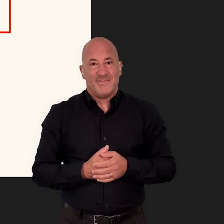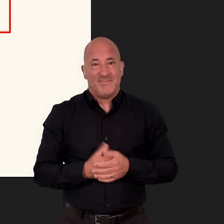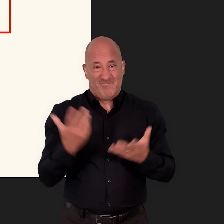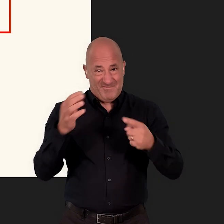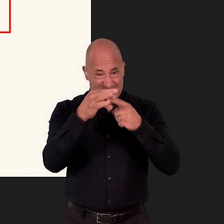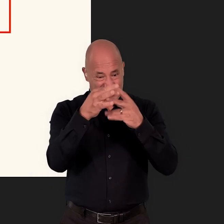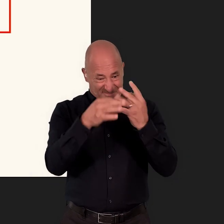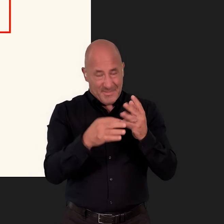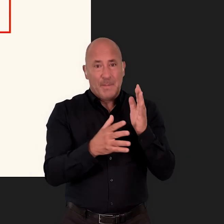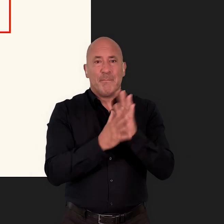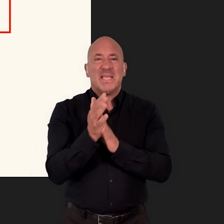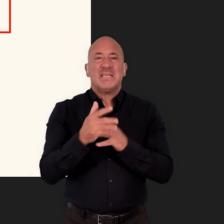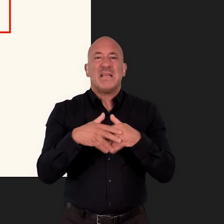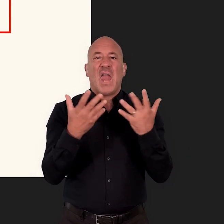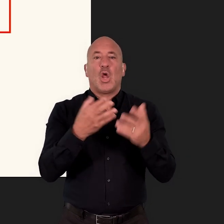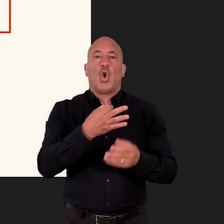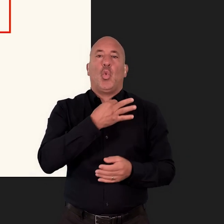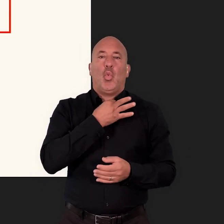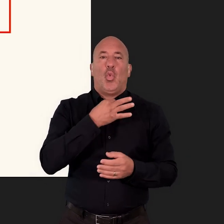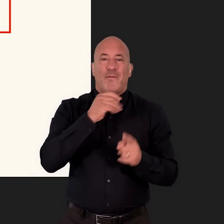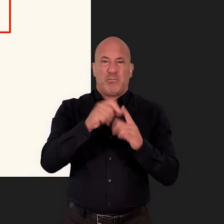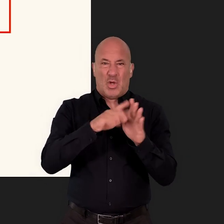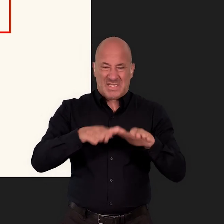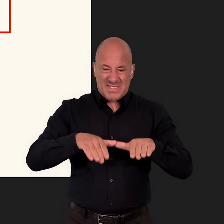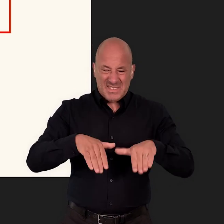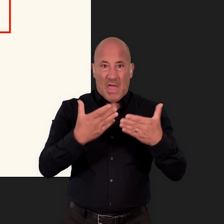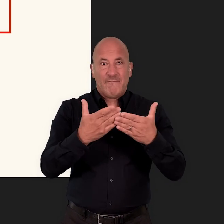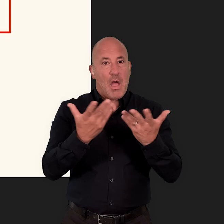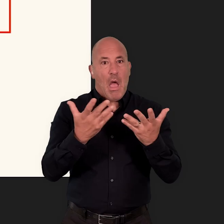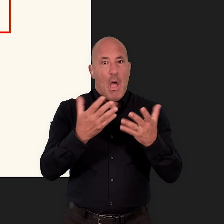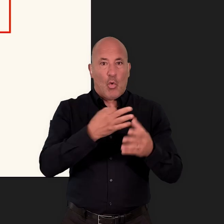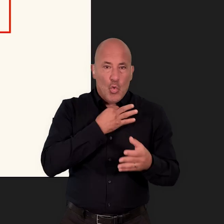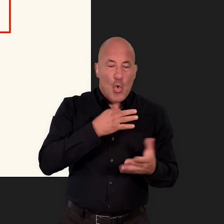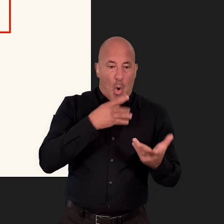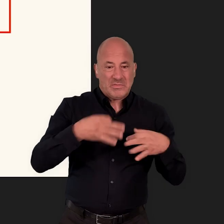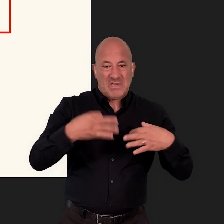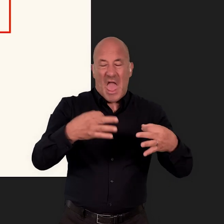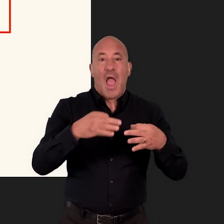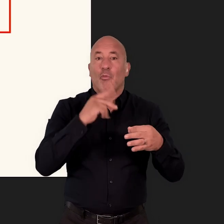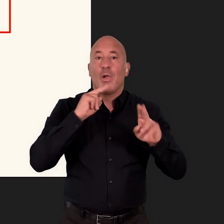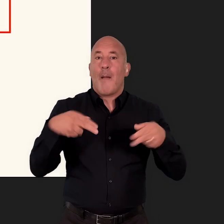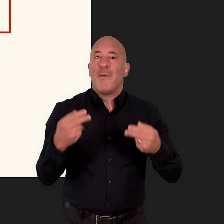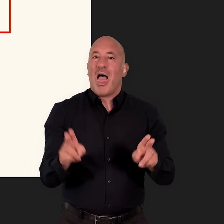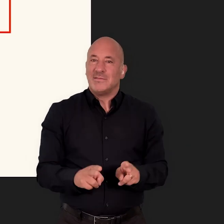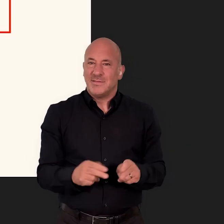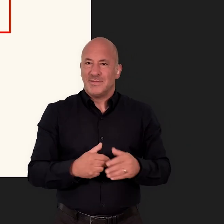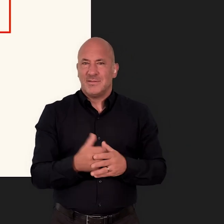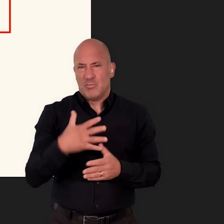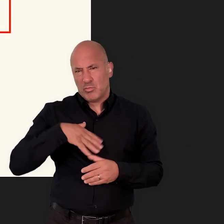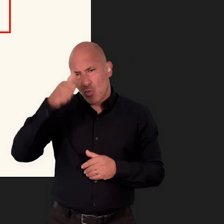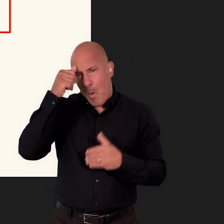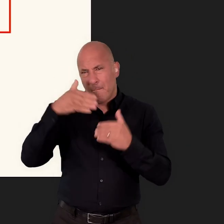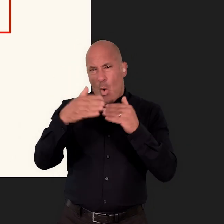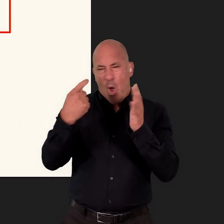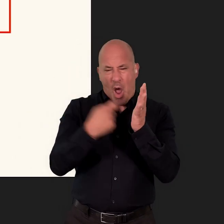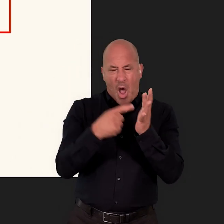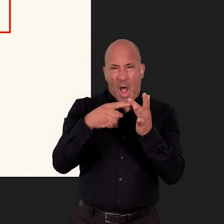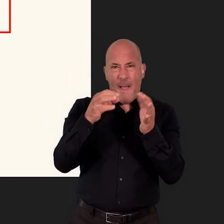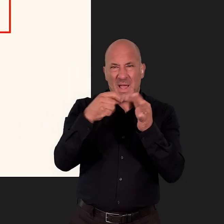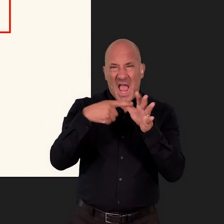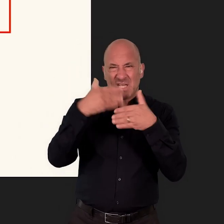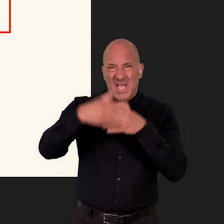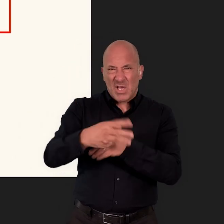date. All of these factors reduce delays and other risks to project delivery. You can find